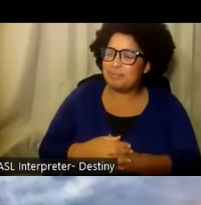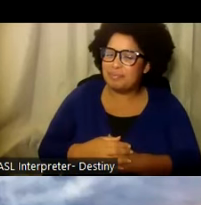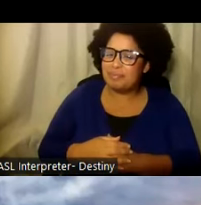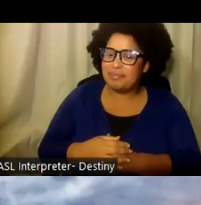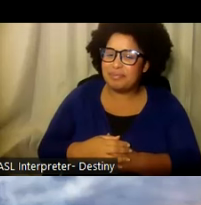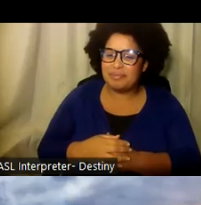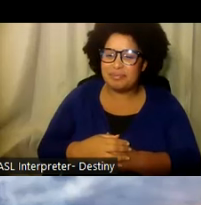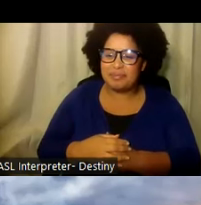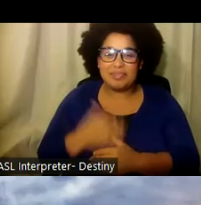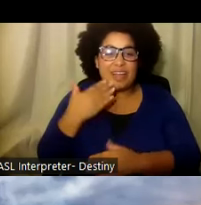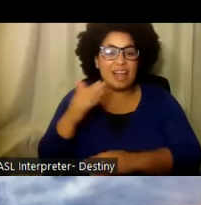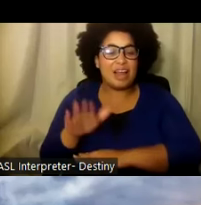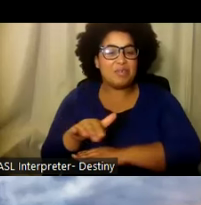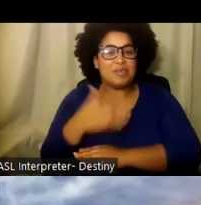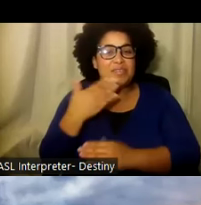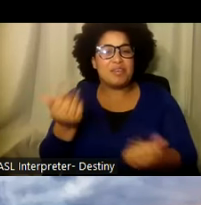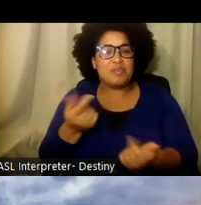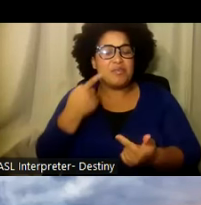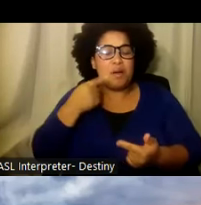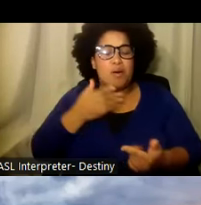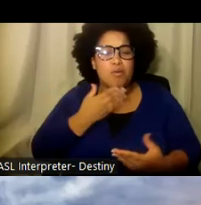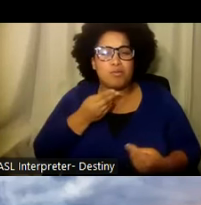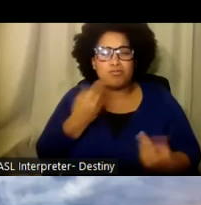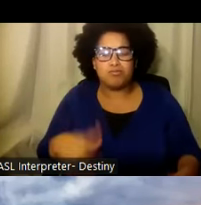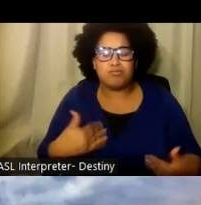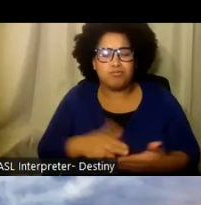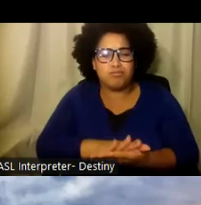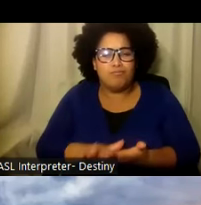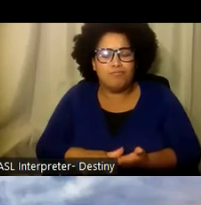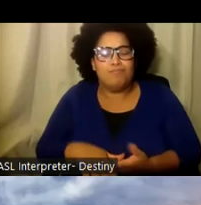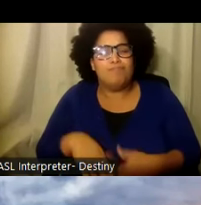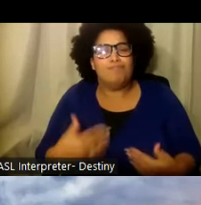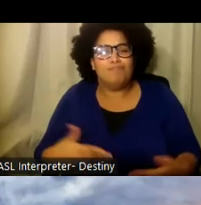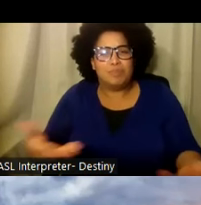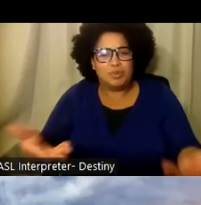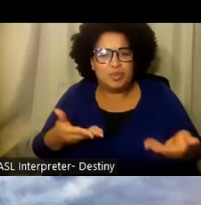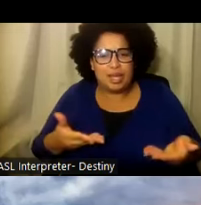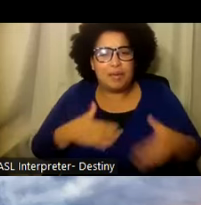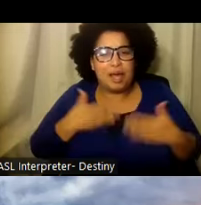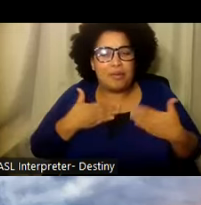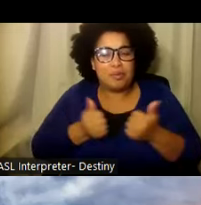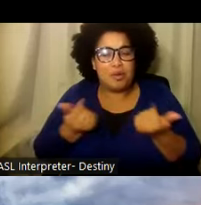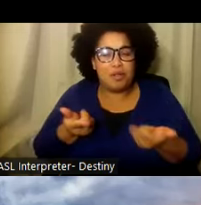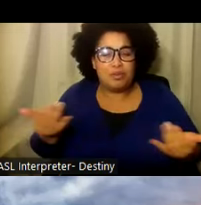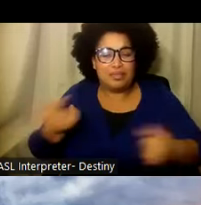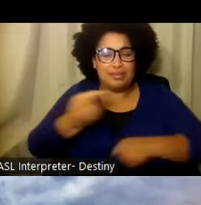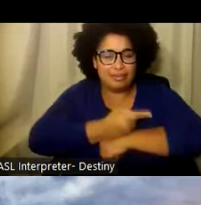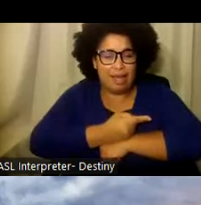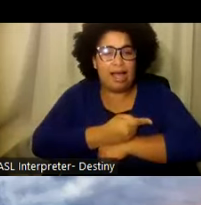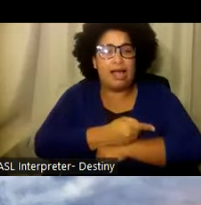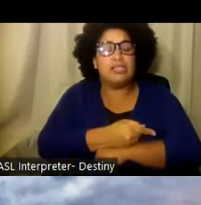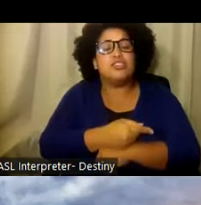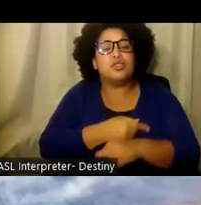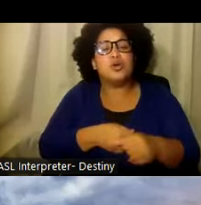Good afternoon, and thank you so much for that warm introduction, Amber. It's my pleasure to be here with you all today to discuss Direct